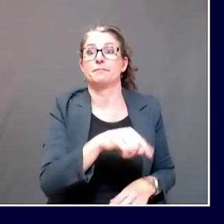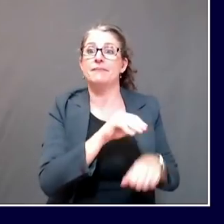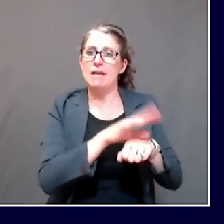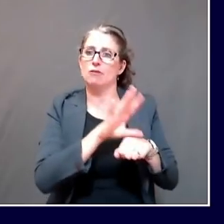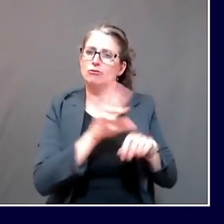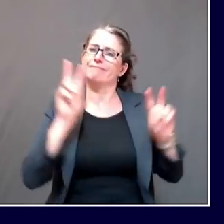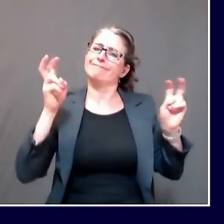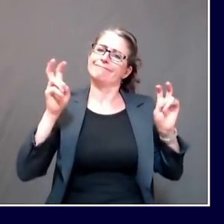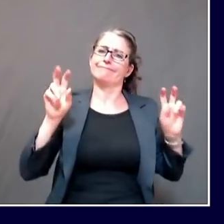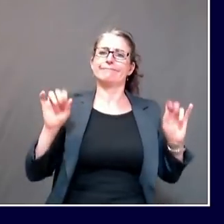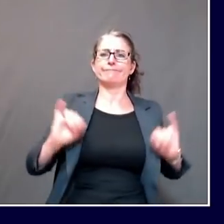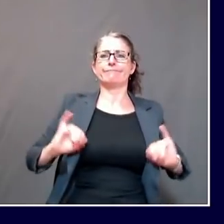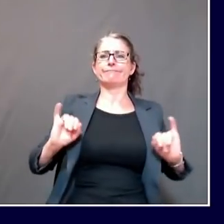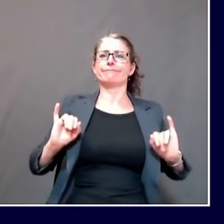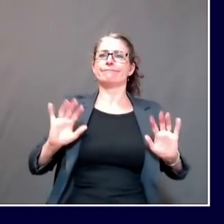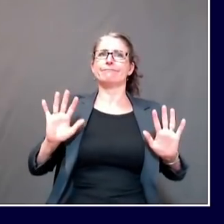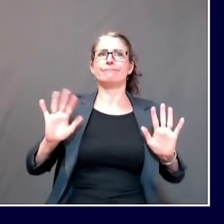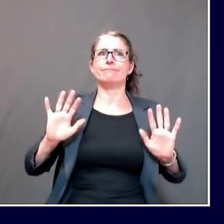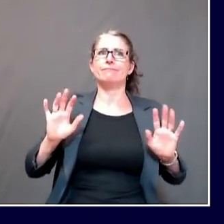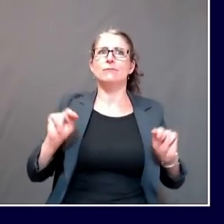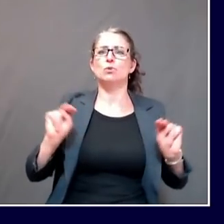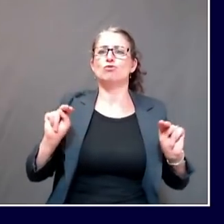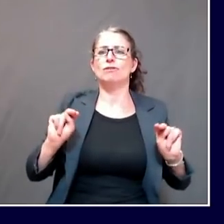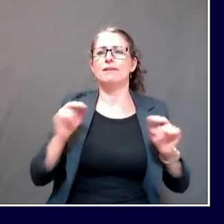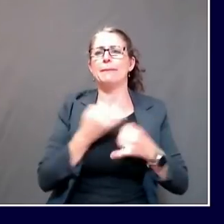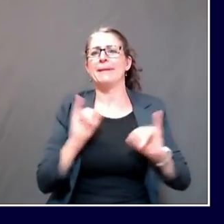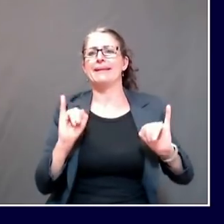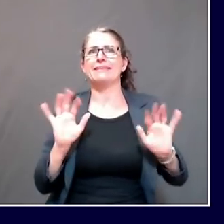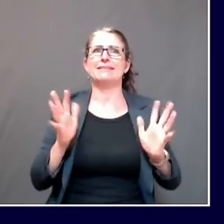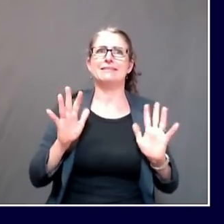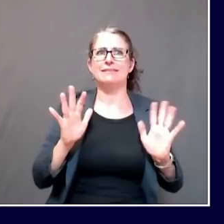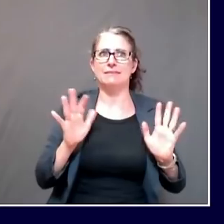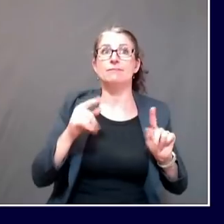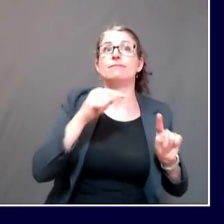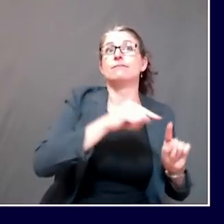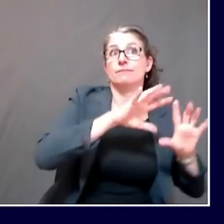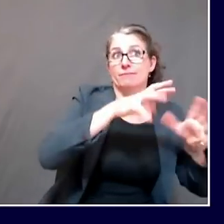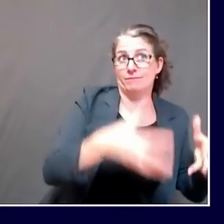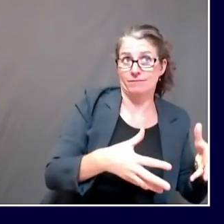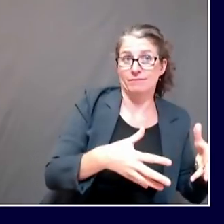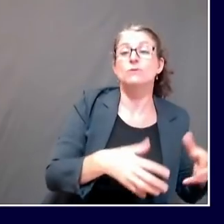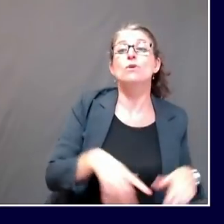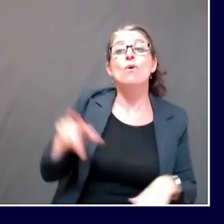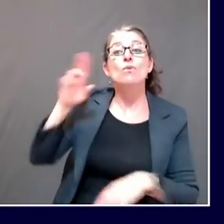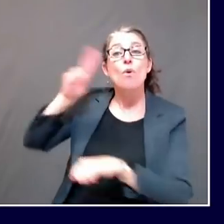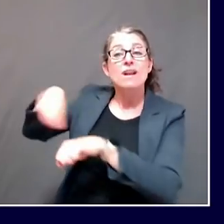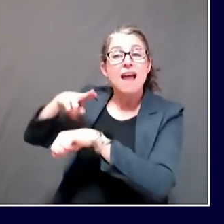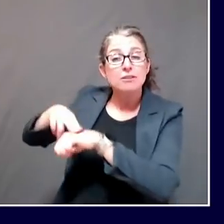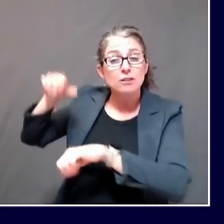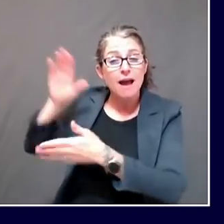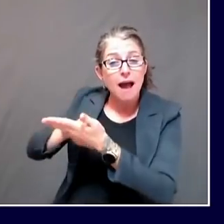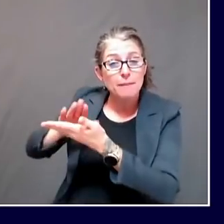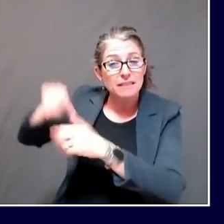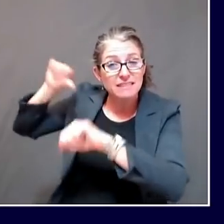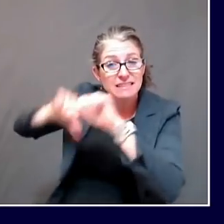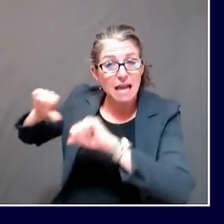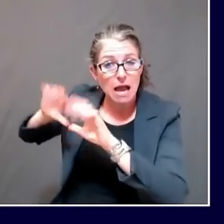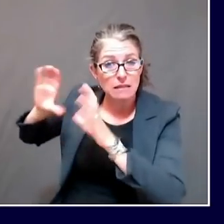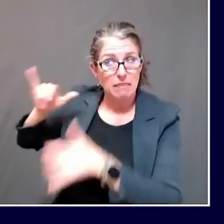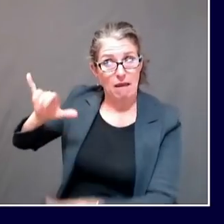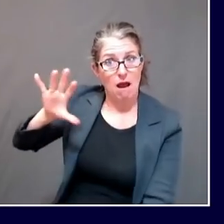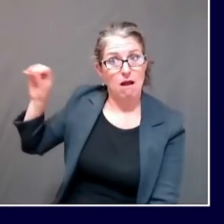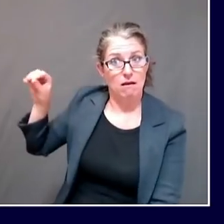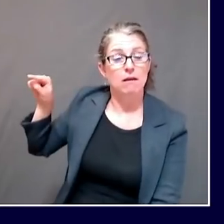of Sciences. That too has an independent body of experts, of medical, clinical, and scientific